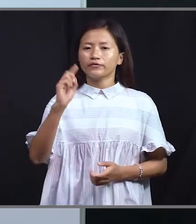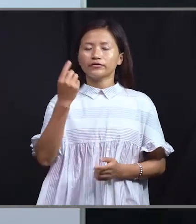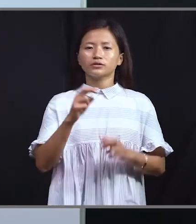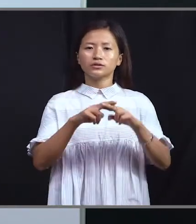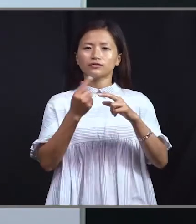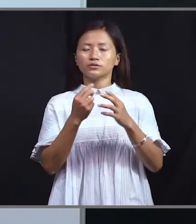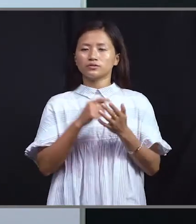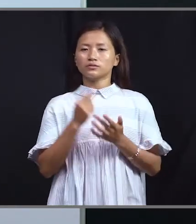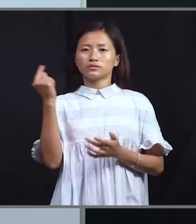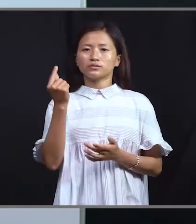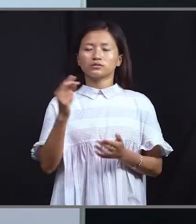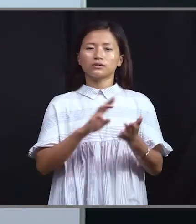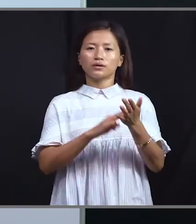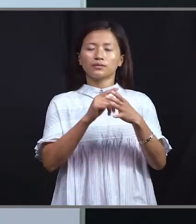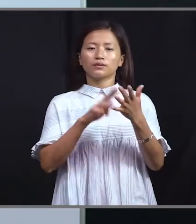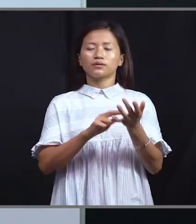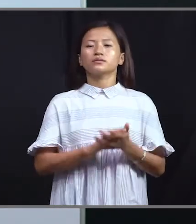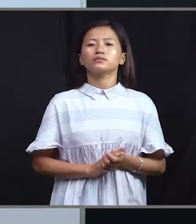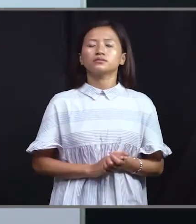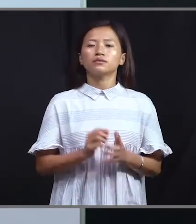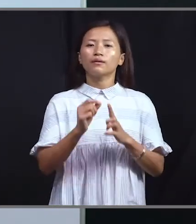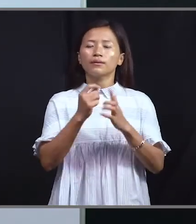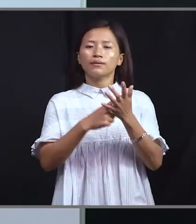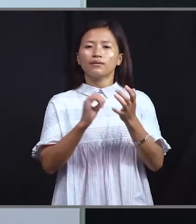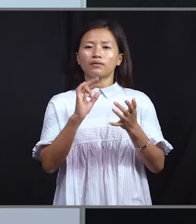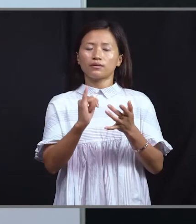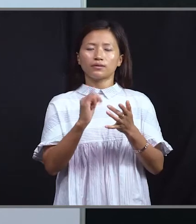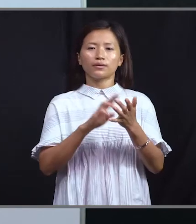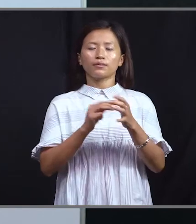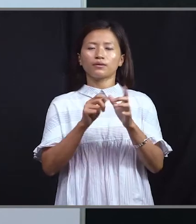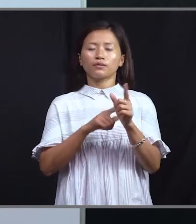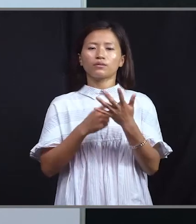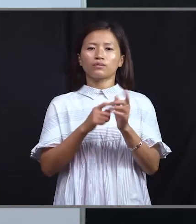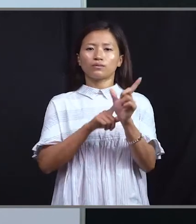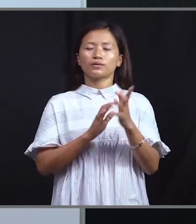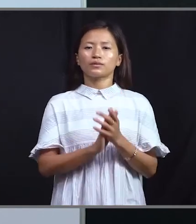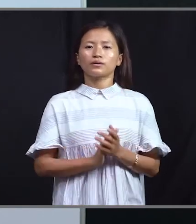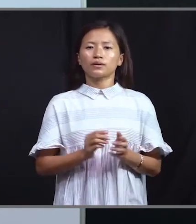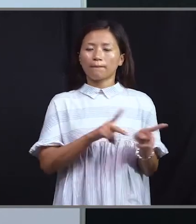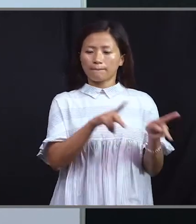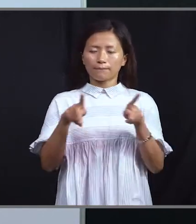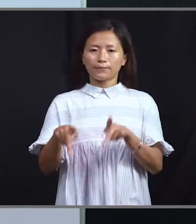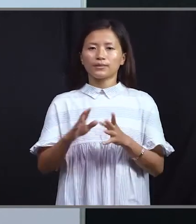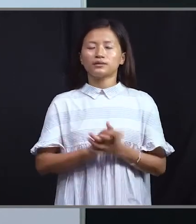functions of management, okay, the first primary functions of management is planning.